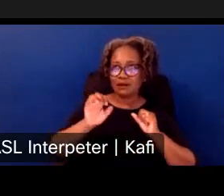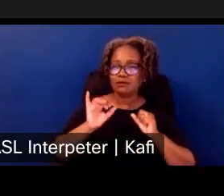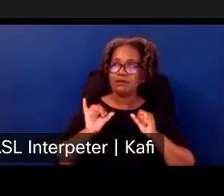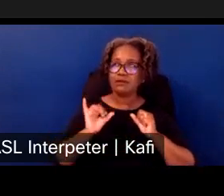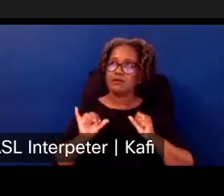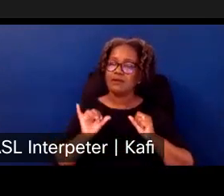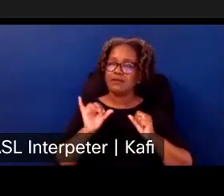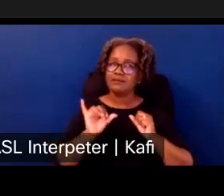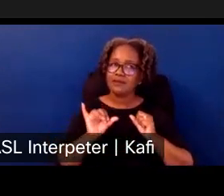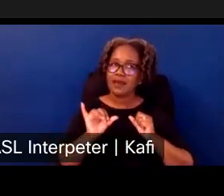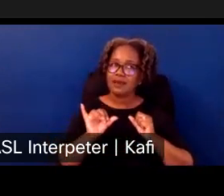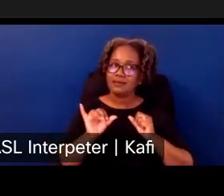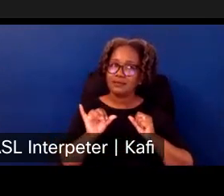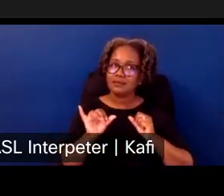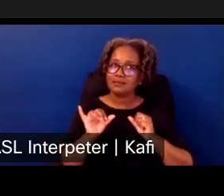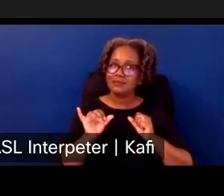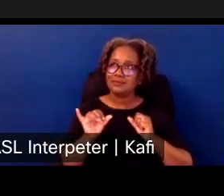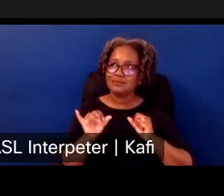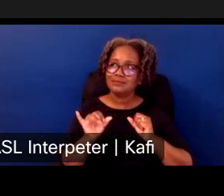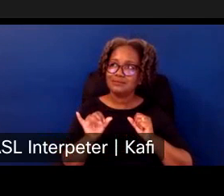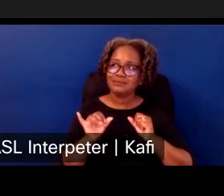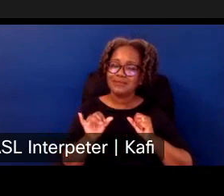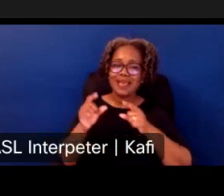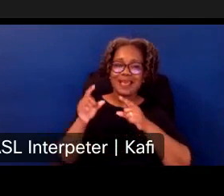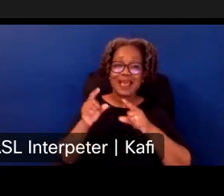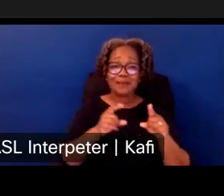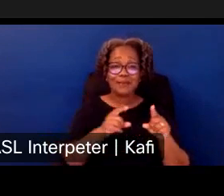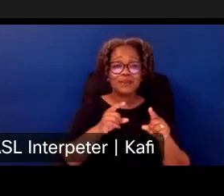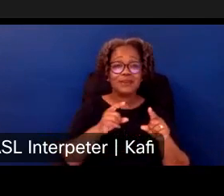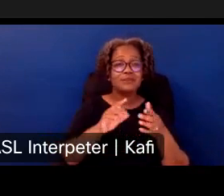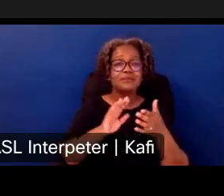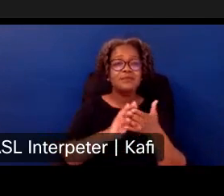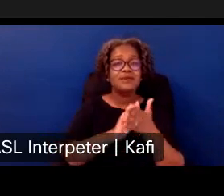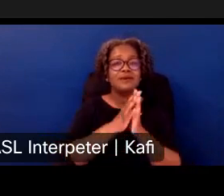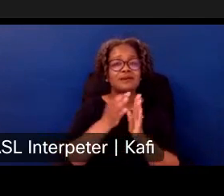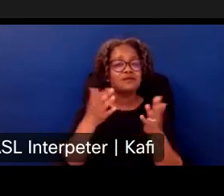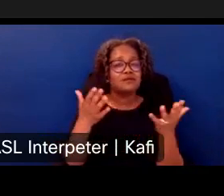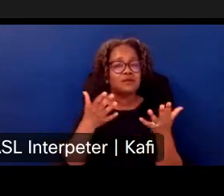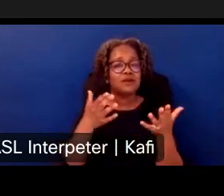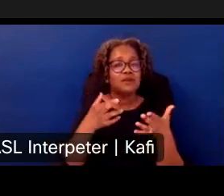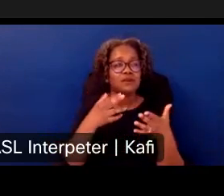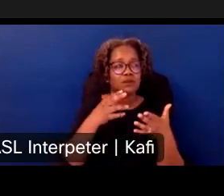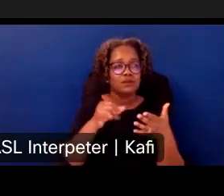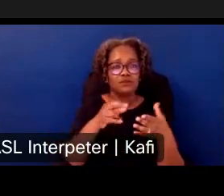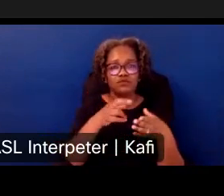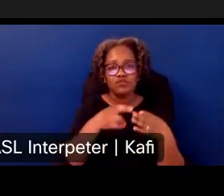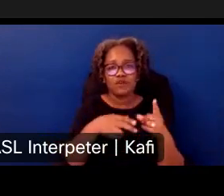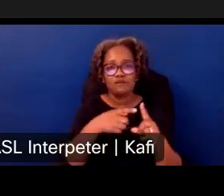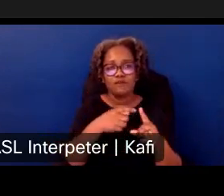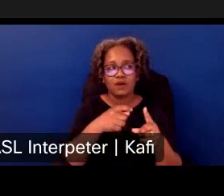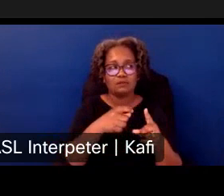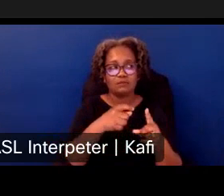as a result of the transition from chemical treated